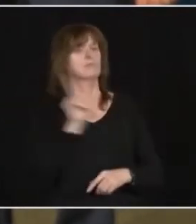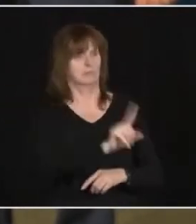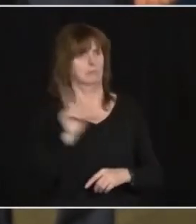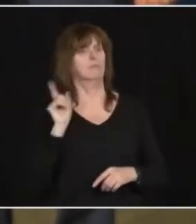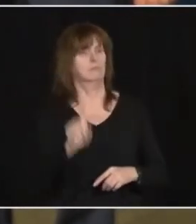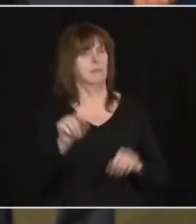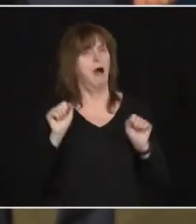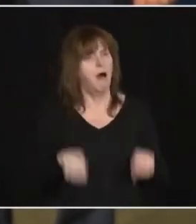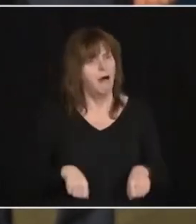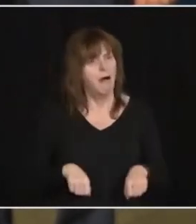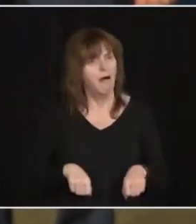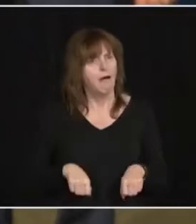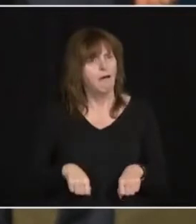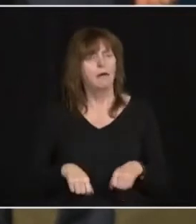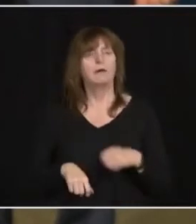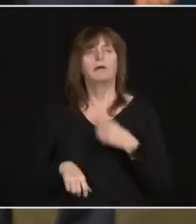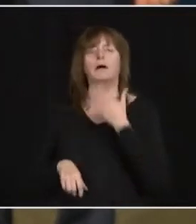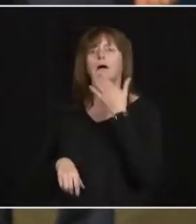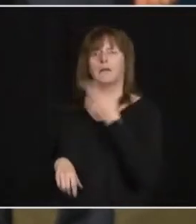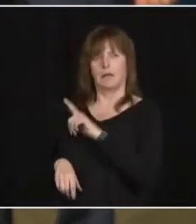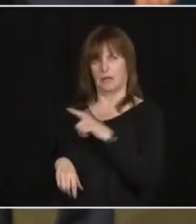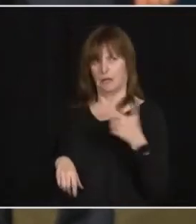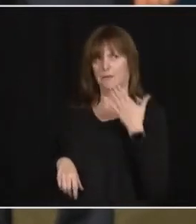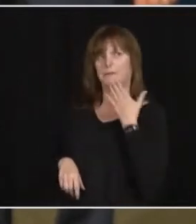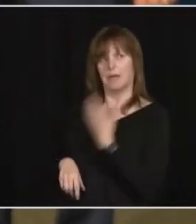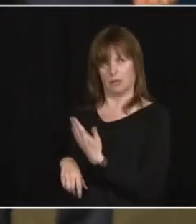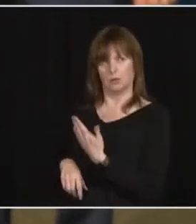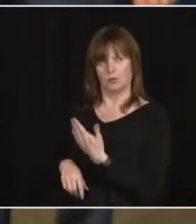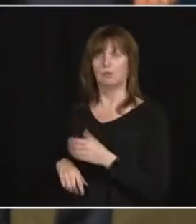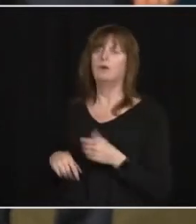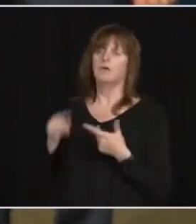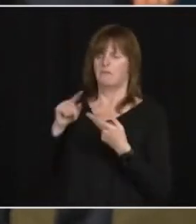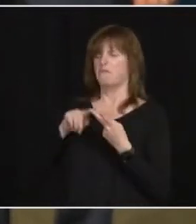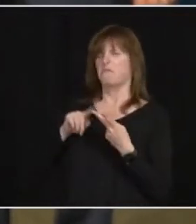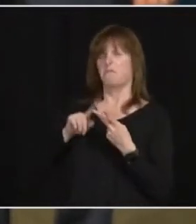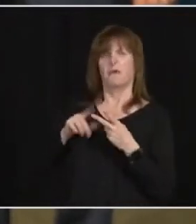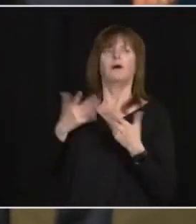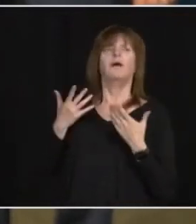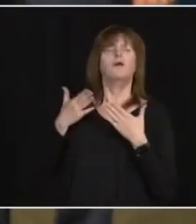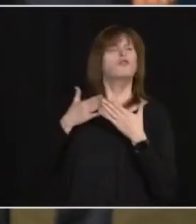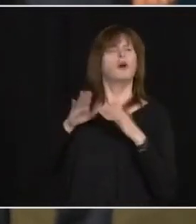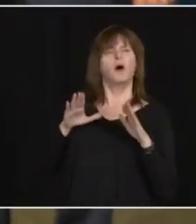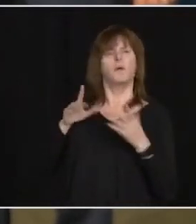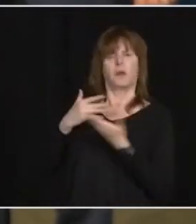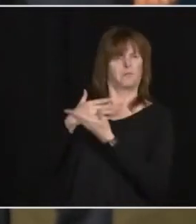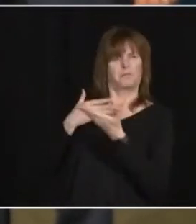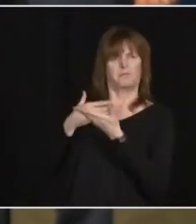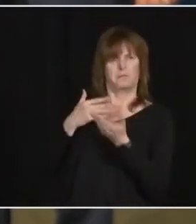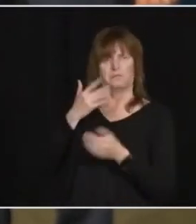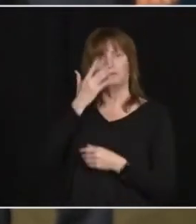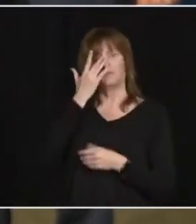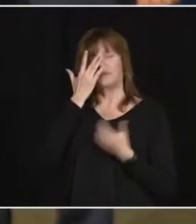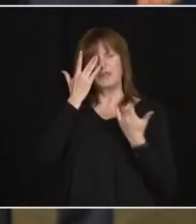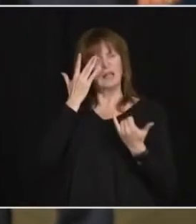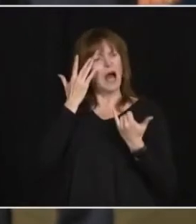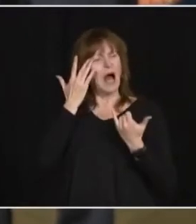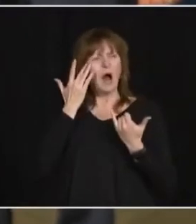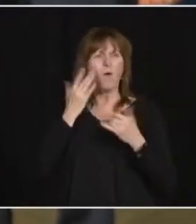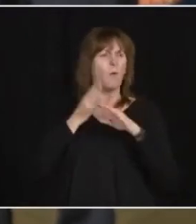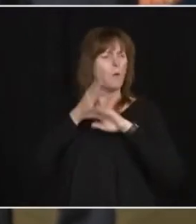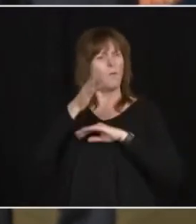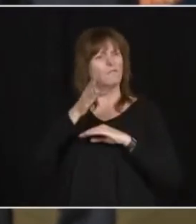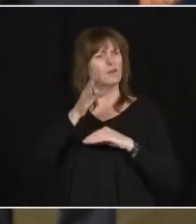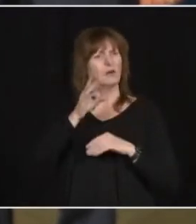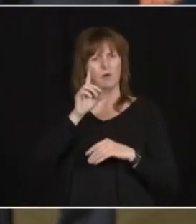Thanks very much. And my follow-up more generally is the fact that we're now seeing outbreaks in more than 100 long-term care homes.